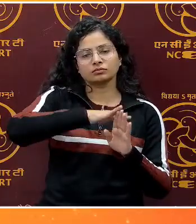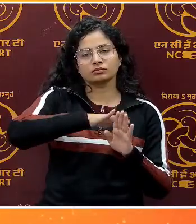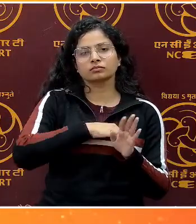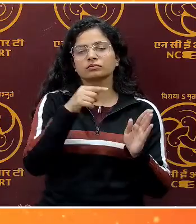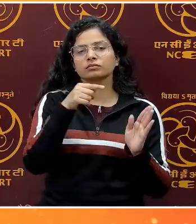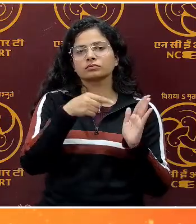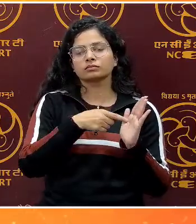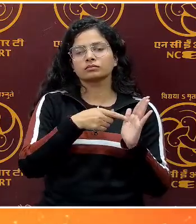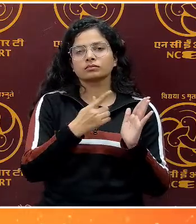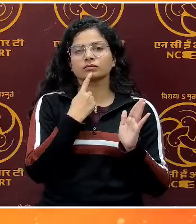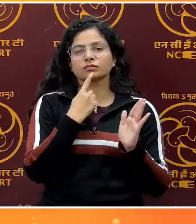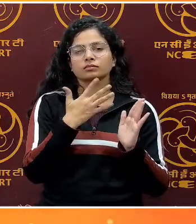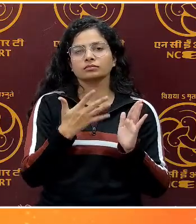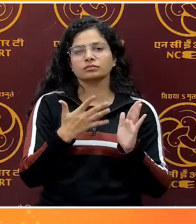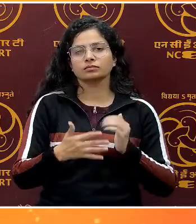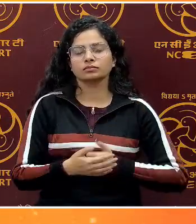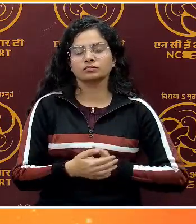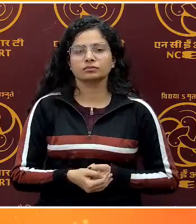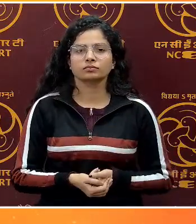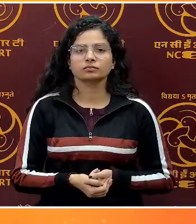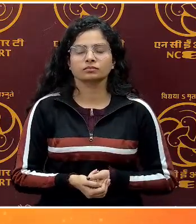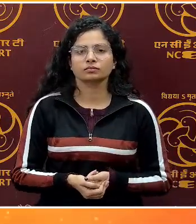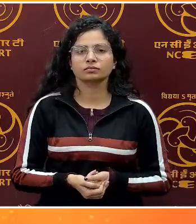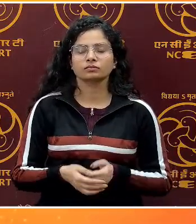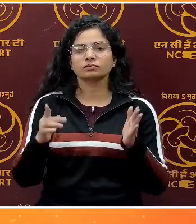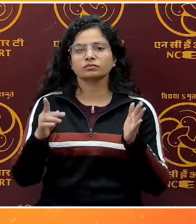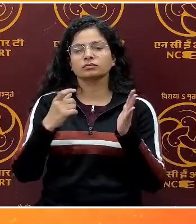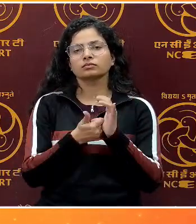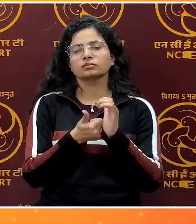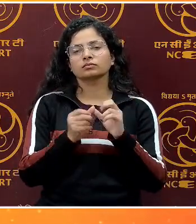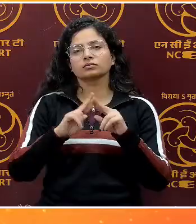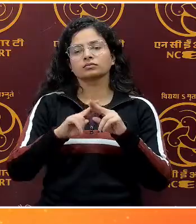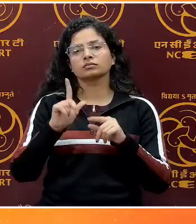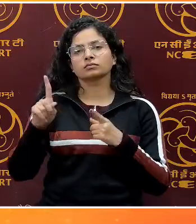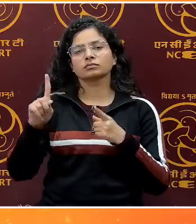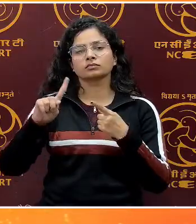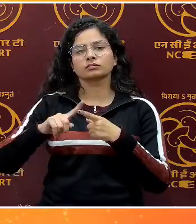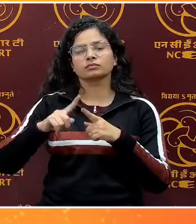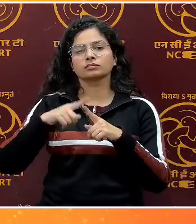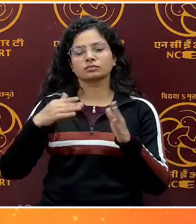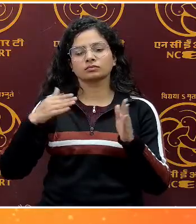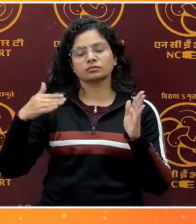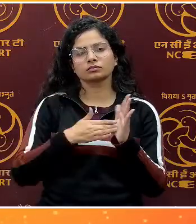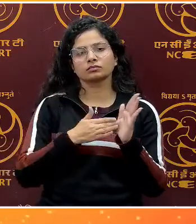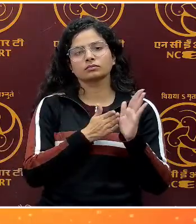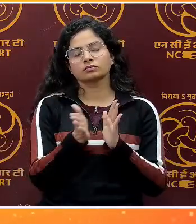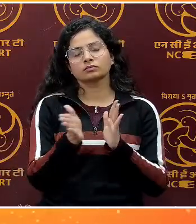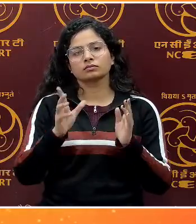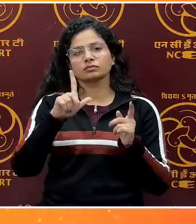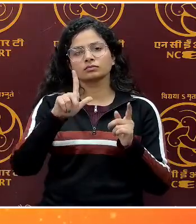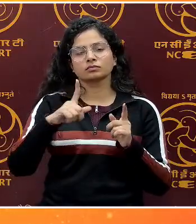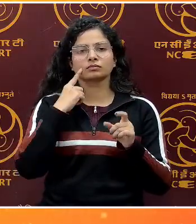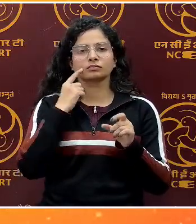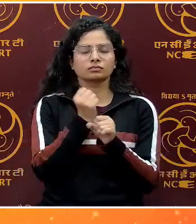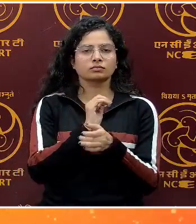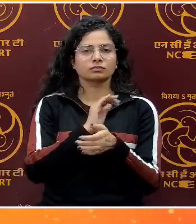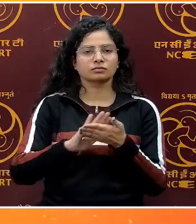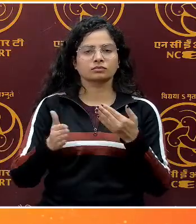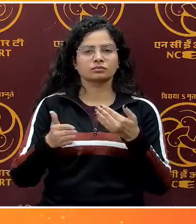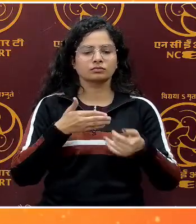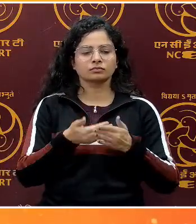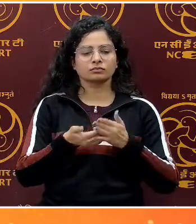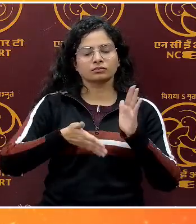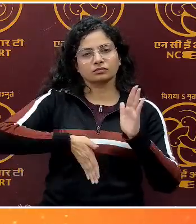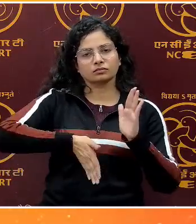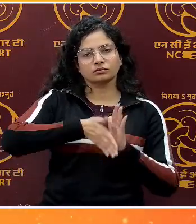is shiny. Okay. And reflection is what? It is bouncing back of light from a polished and